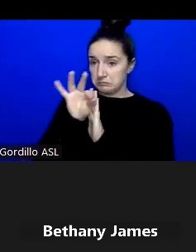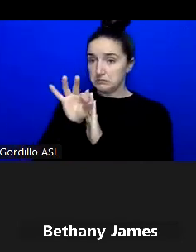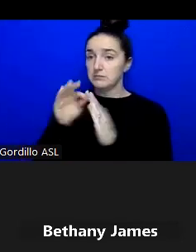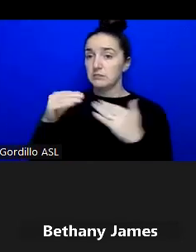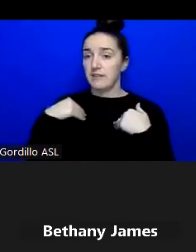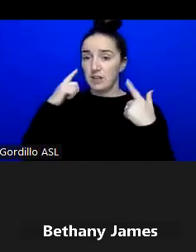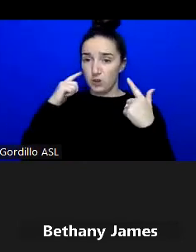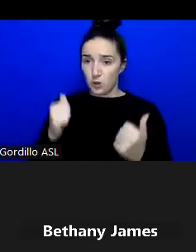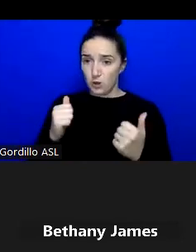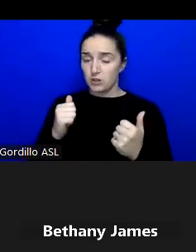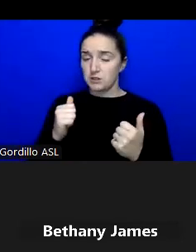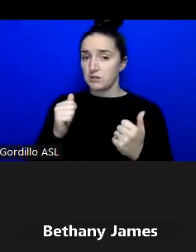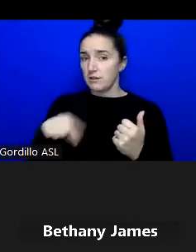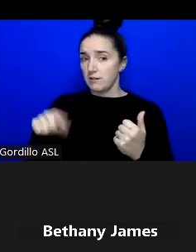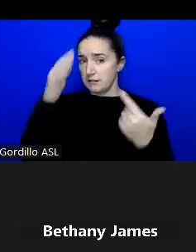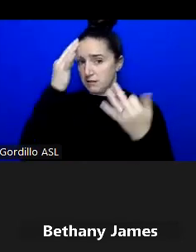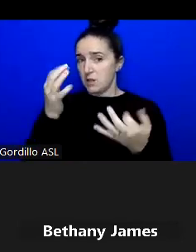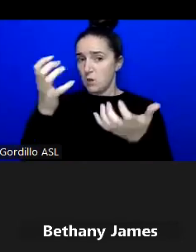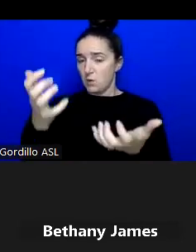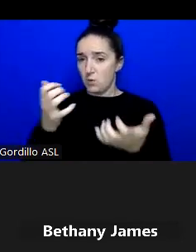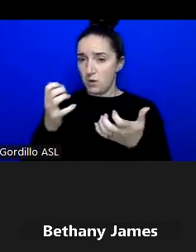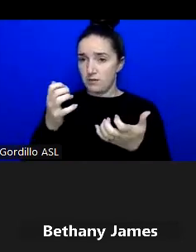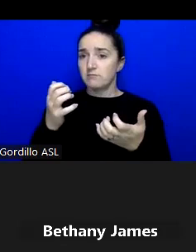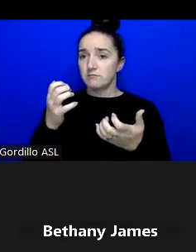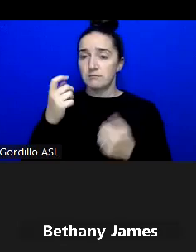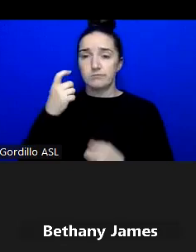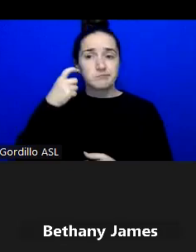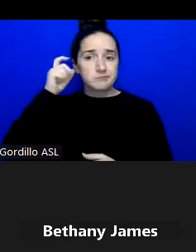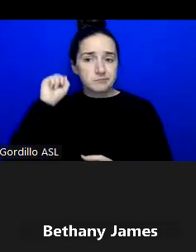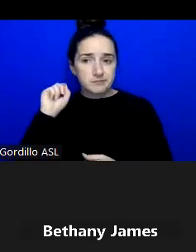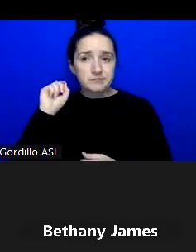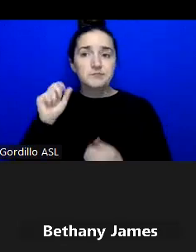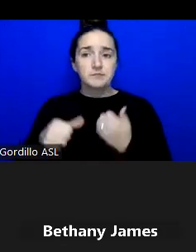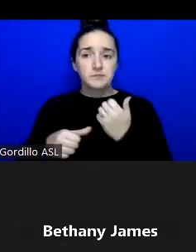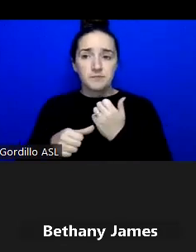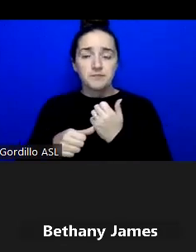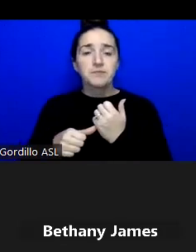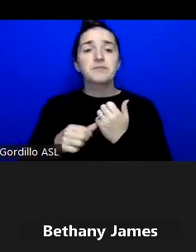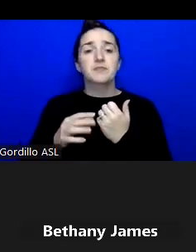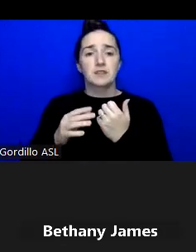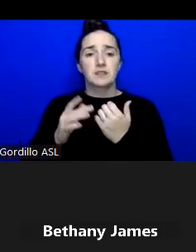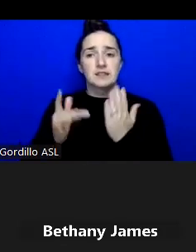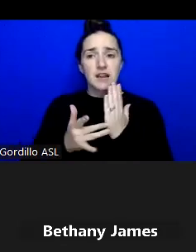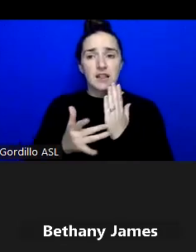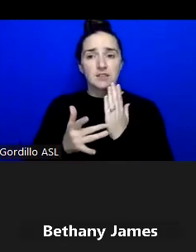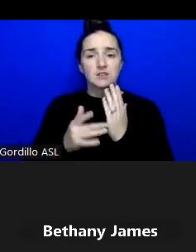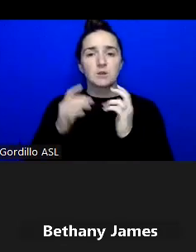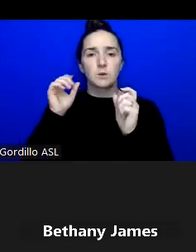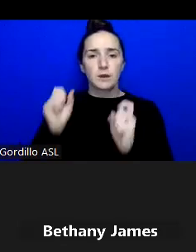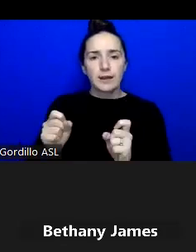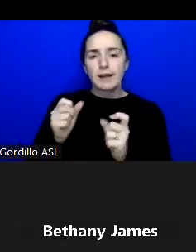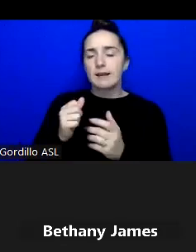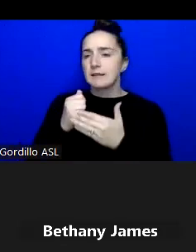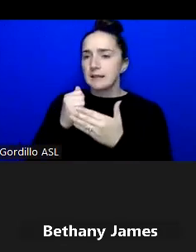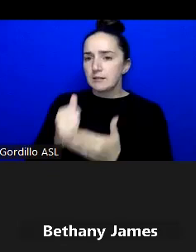programming hearing aids and adjusting those hearing aids, providing assistive listening devices, also oral